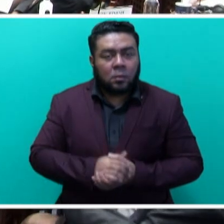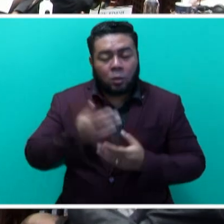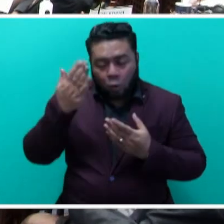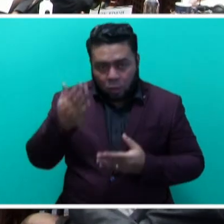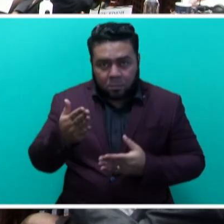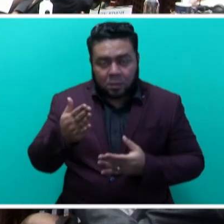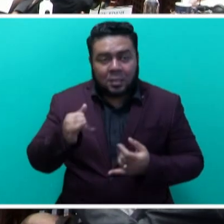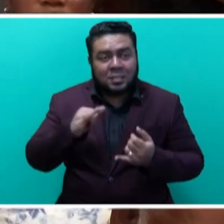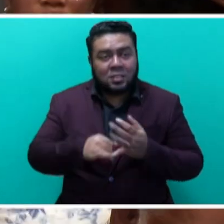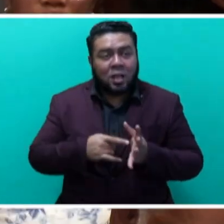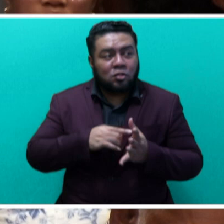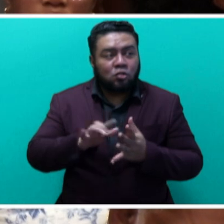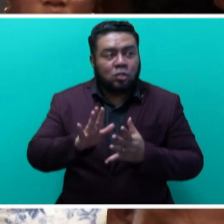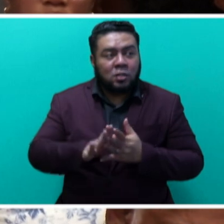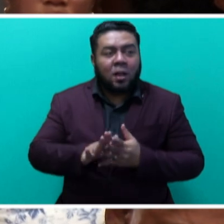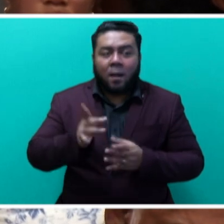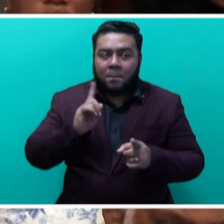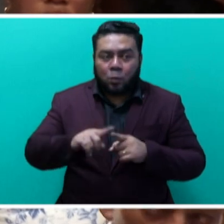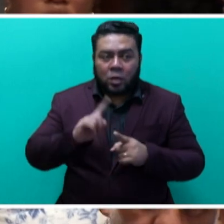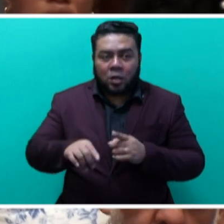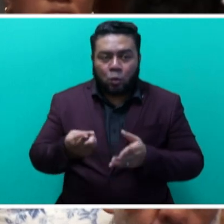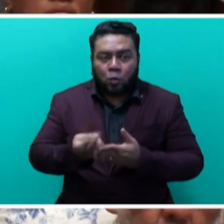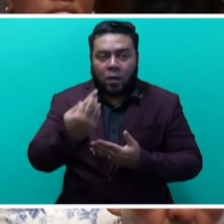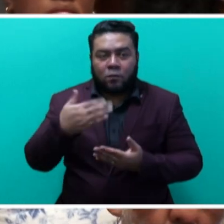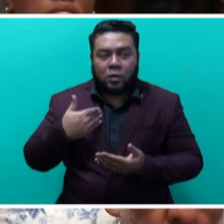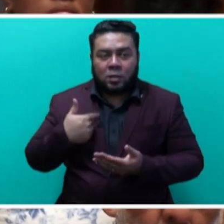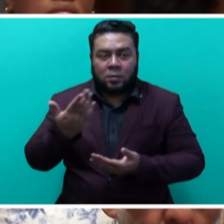Sachidanand a quick recovery.